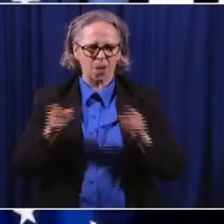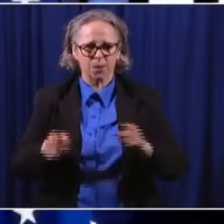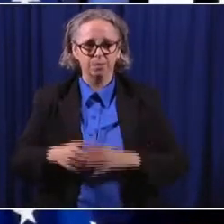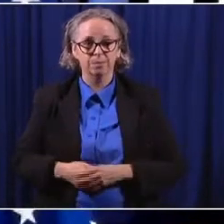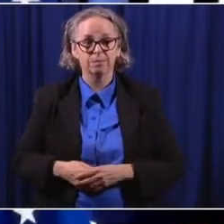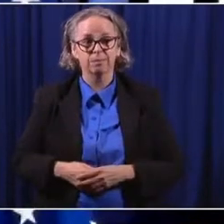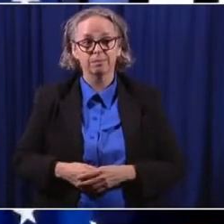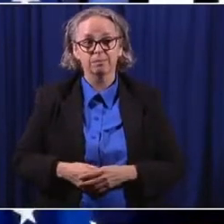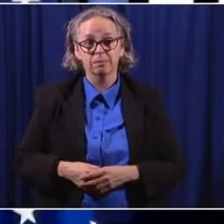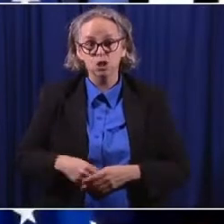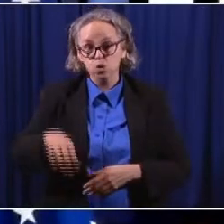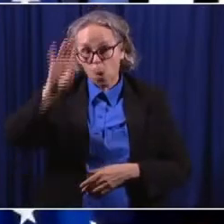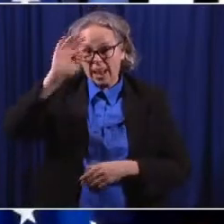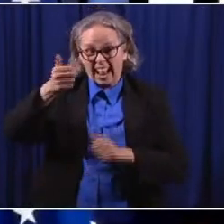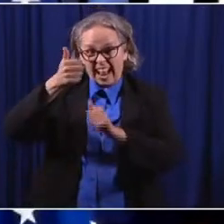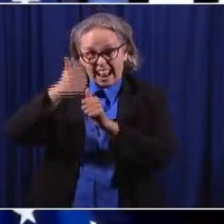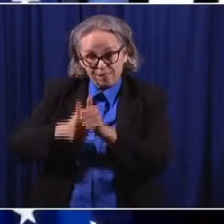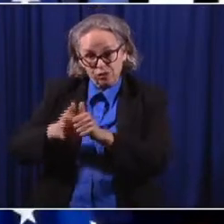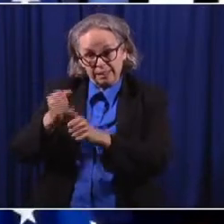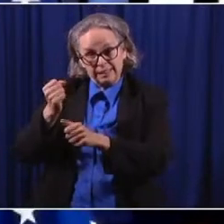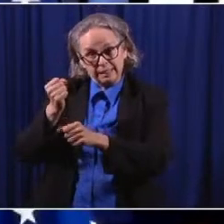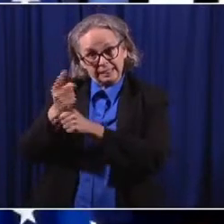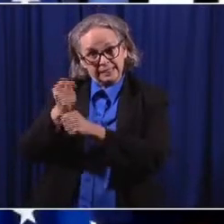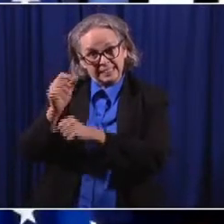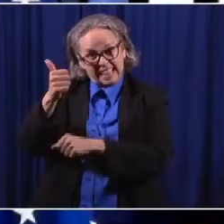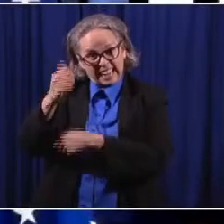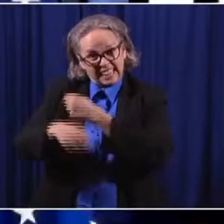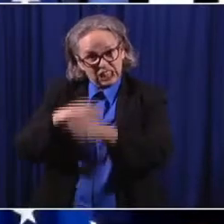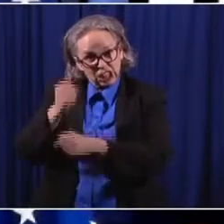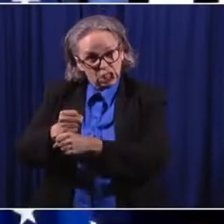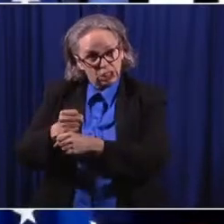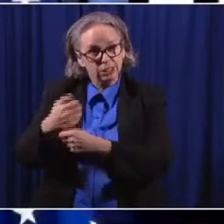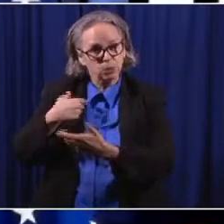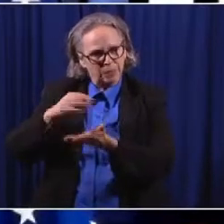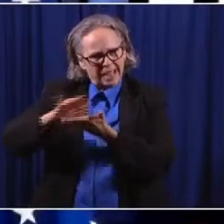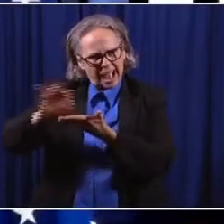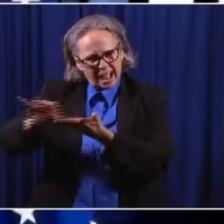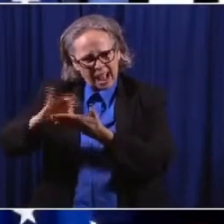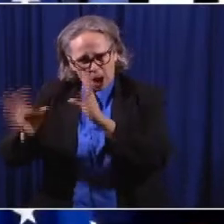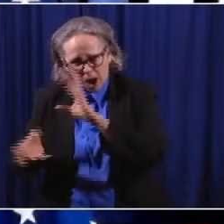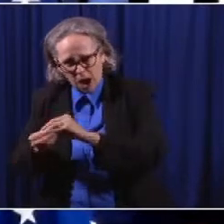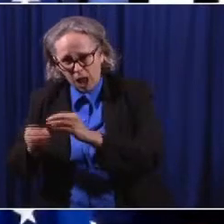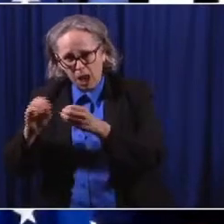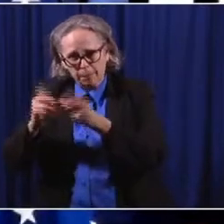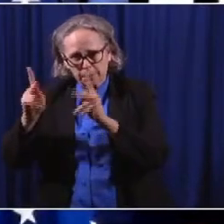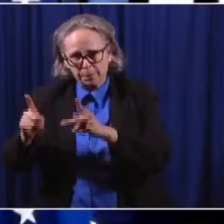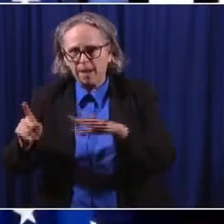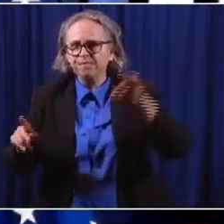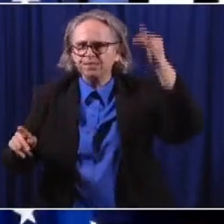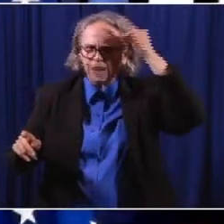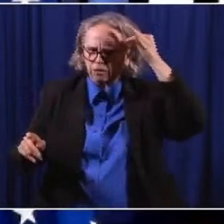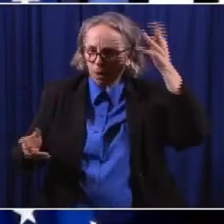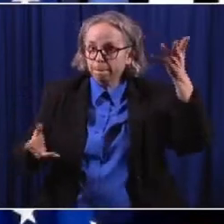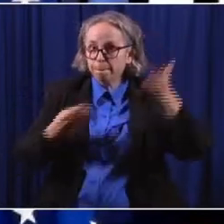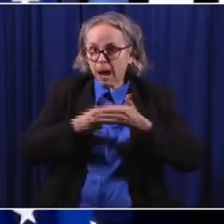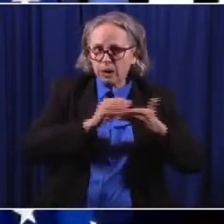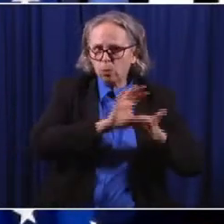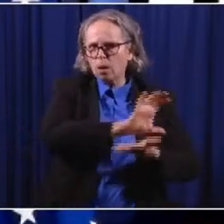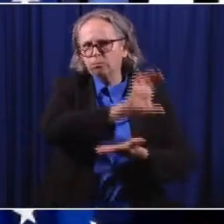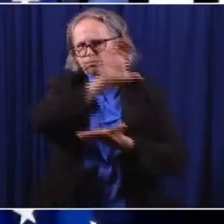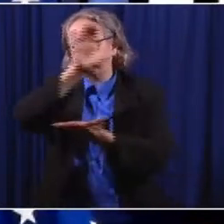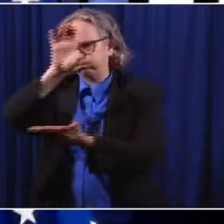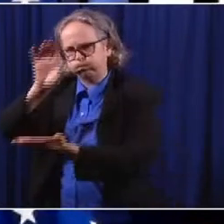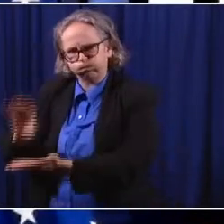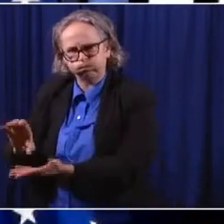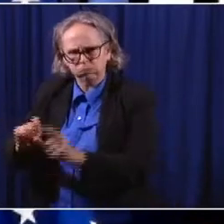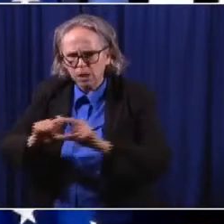how $1.5 trillion in federal funding is allocated to states, counties, and cities to